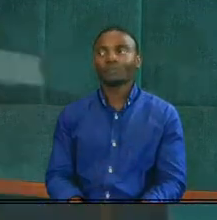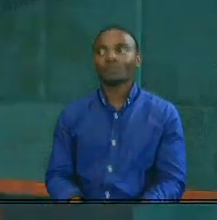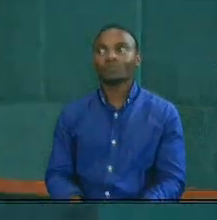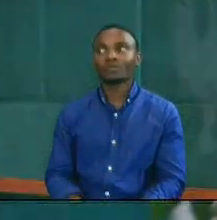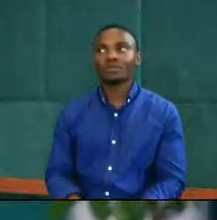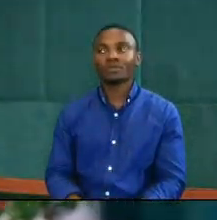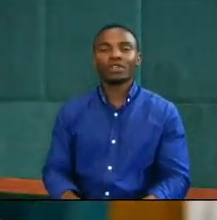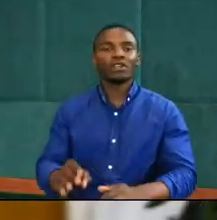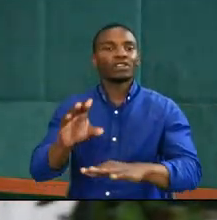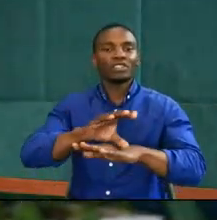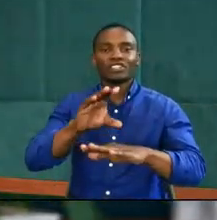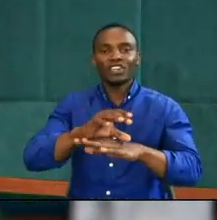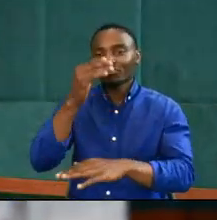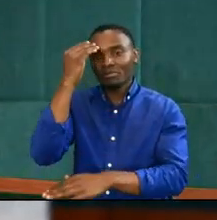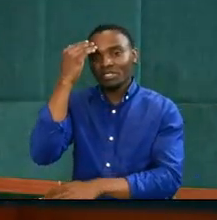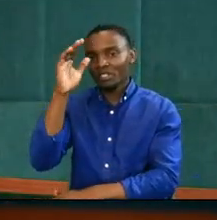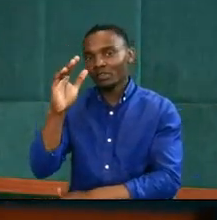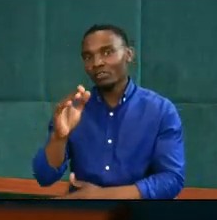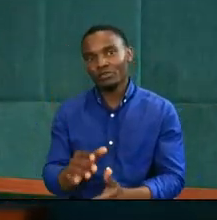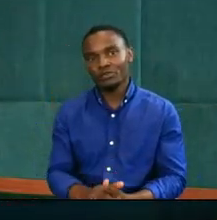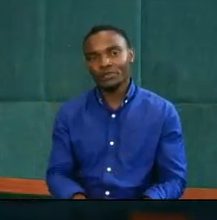And the church did not know.